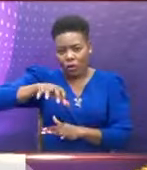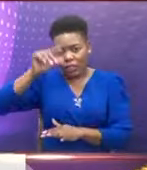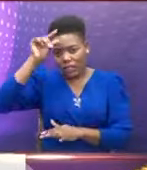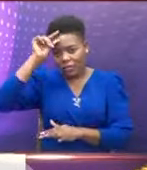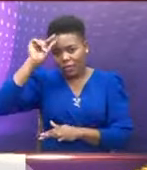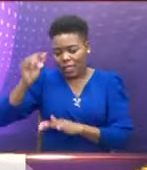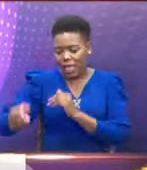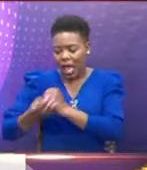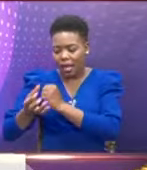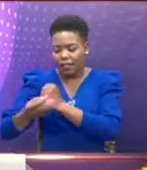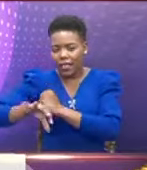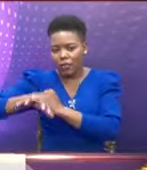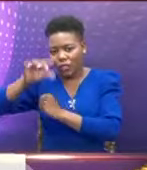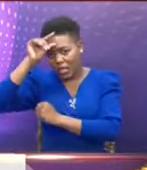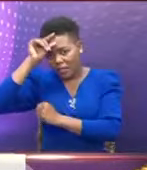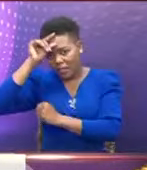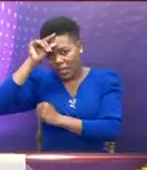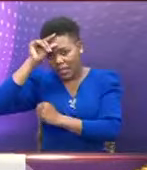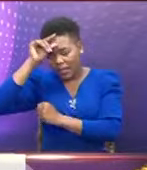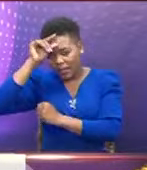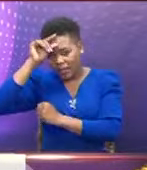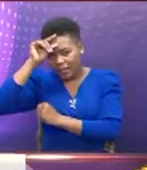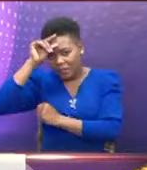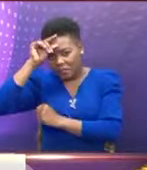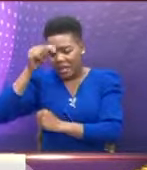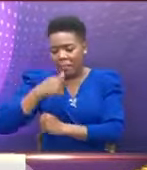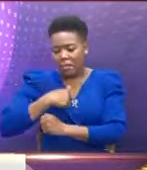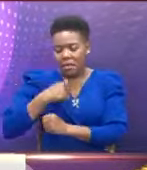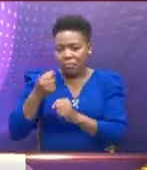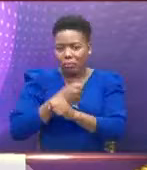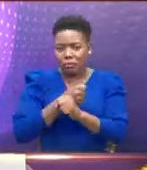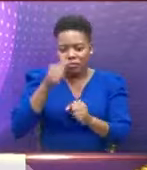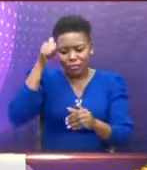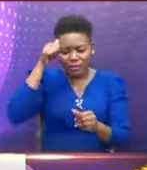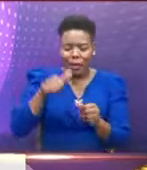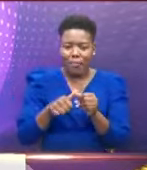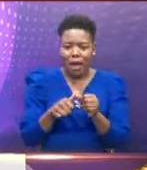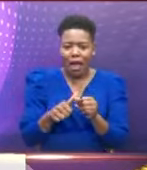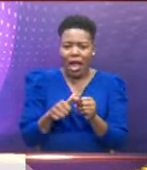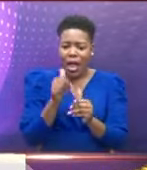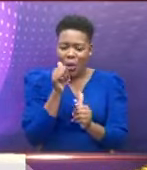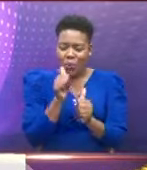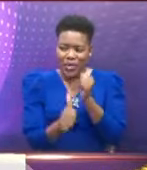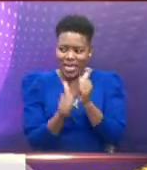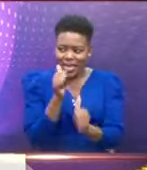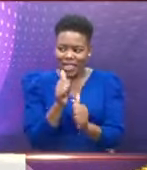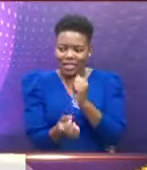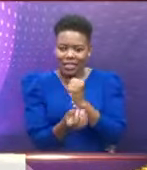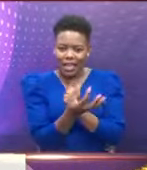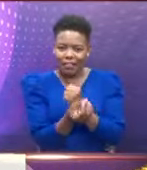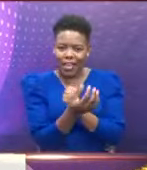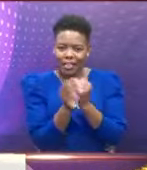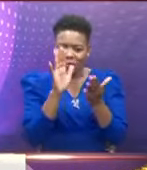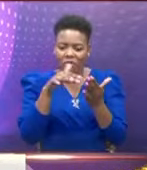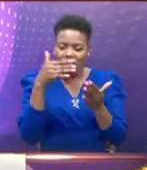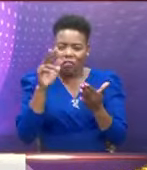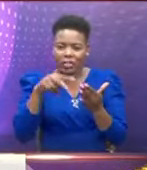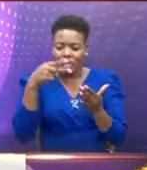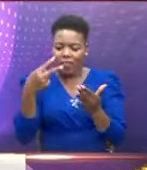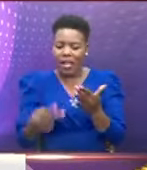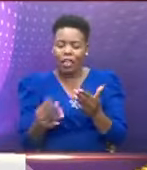governments. And I cannot even remember which one was never